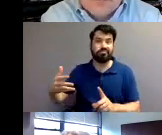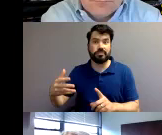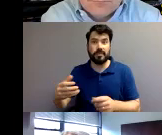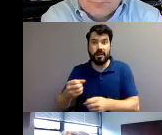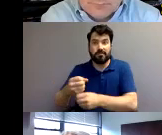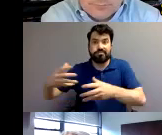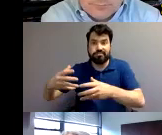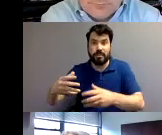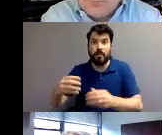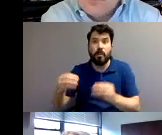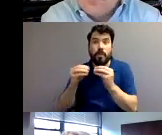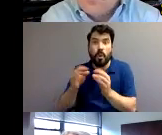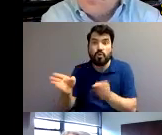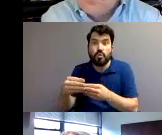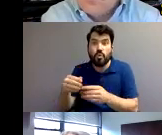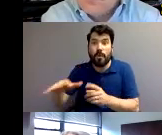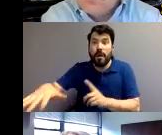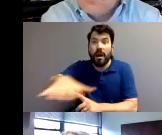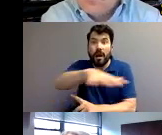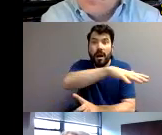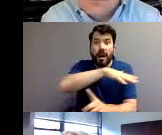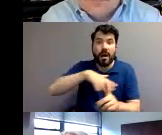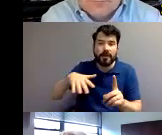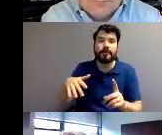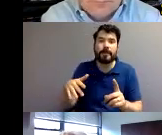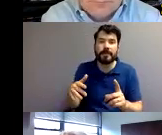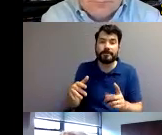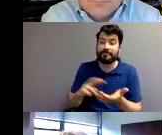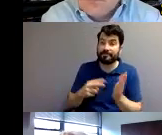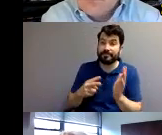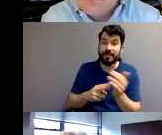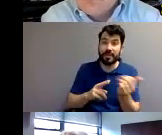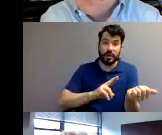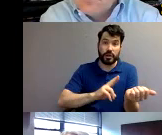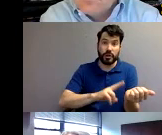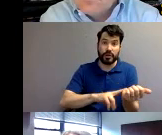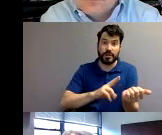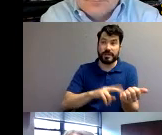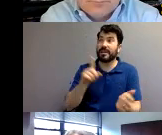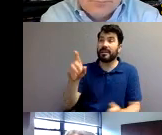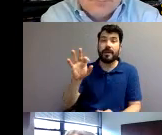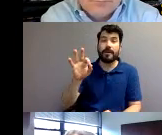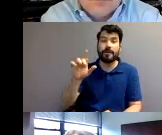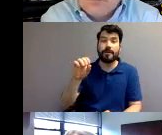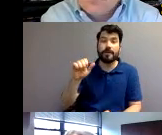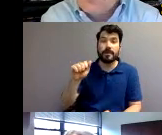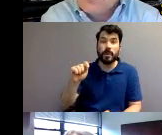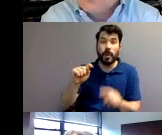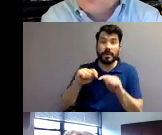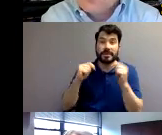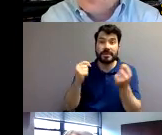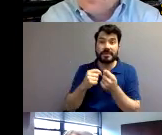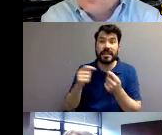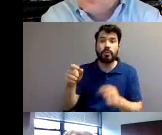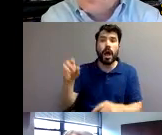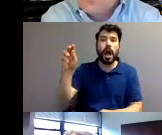nearby areas, which causes us to pull nurses from our float teams and others to help support that care. But it